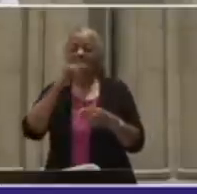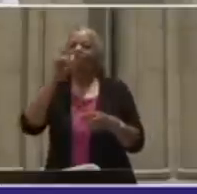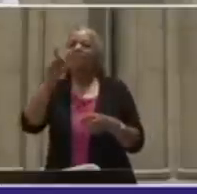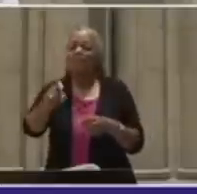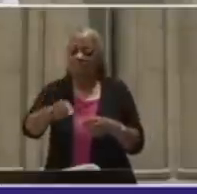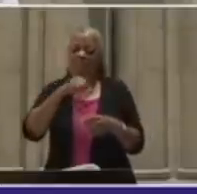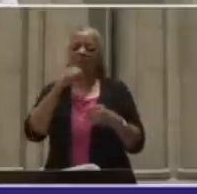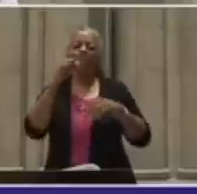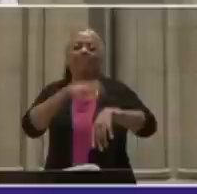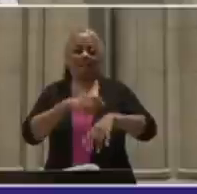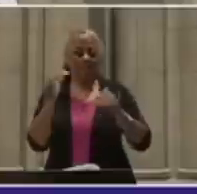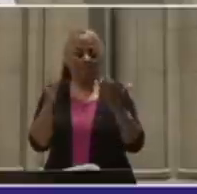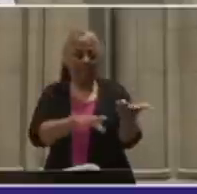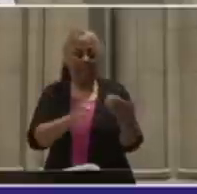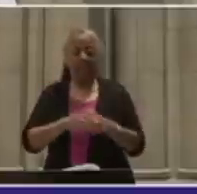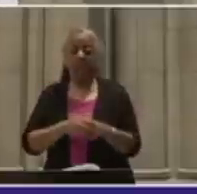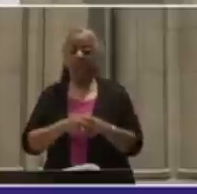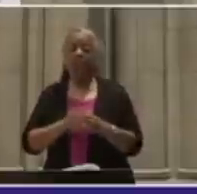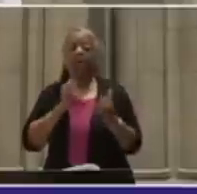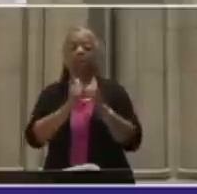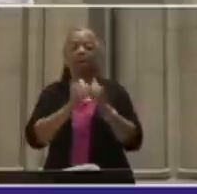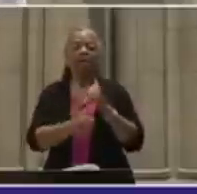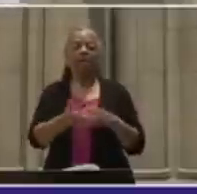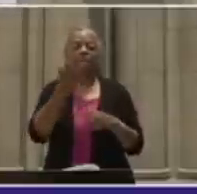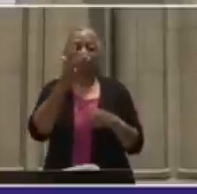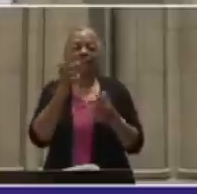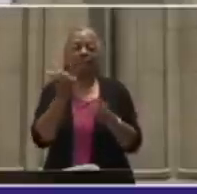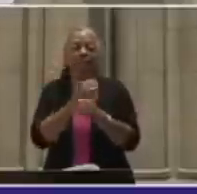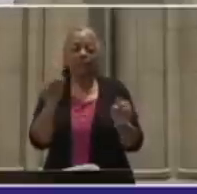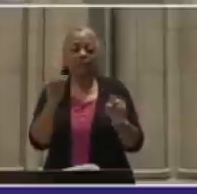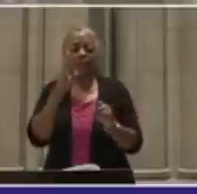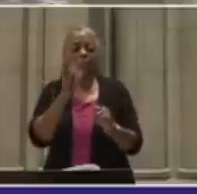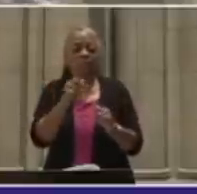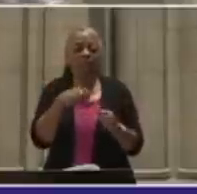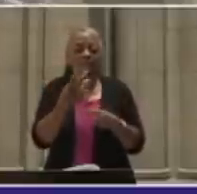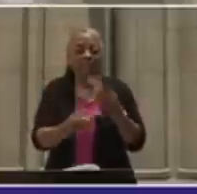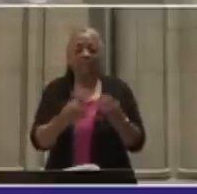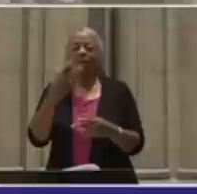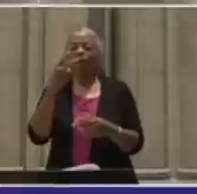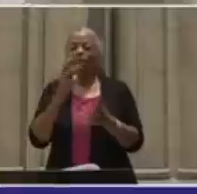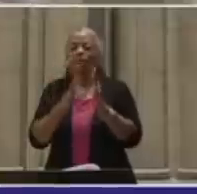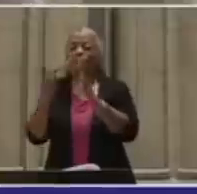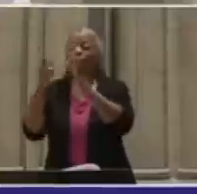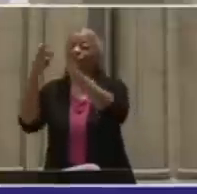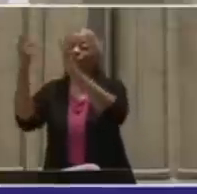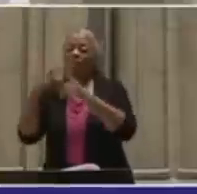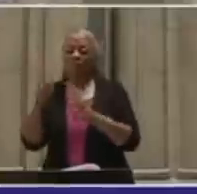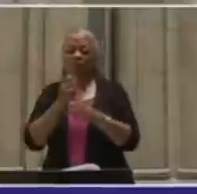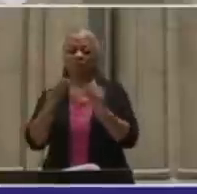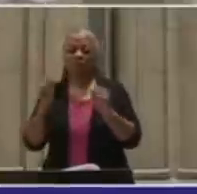unnecessary, untimely deaths. Passing three rescue bills in Congress that gave trillions of relief to the corporations and the